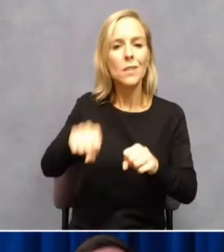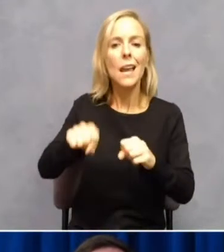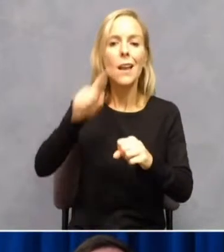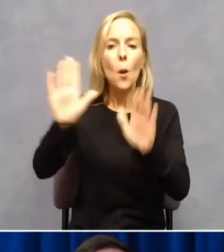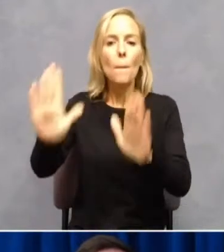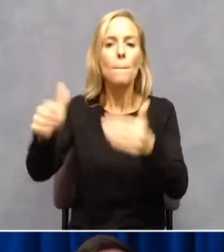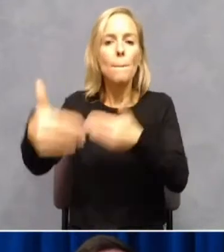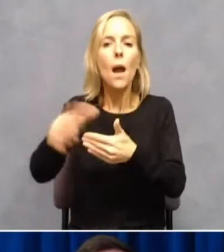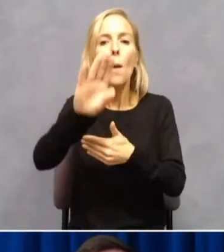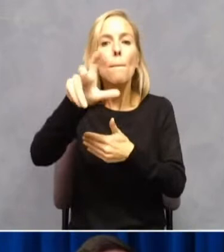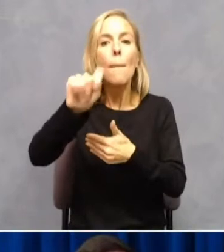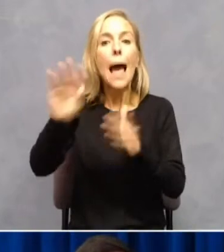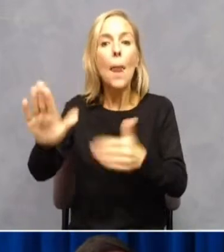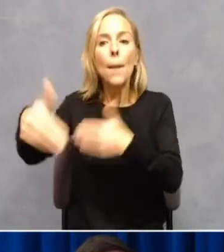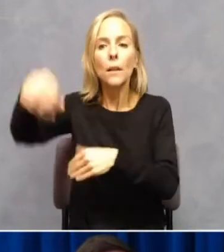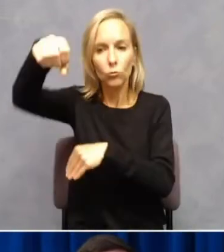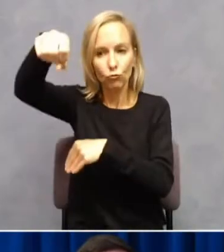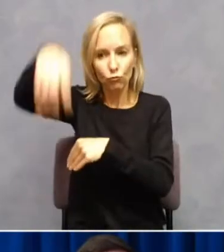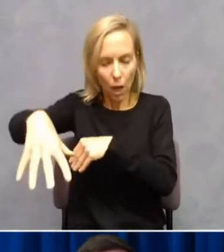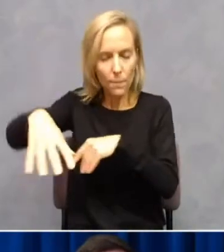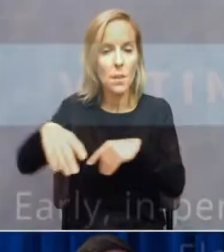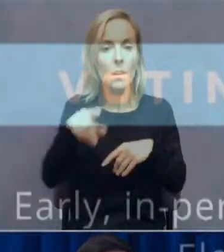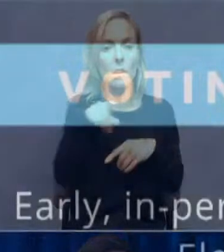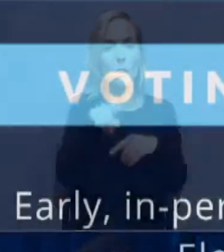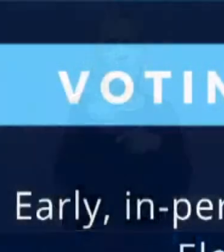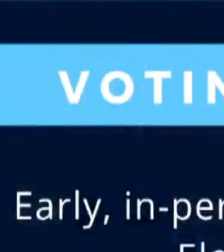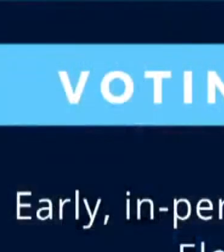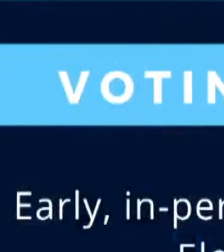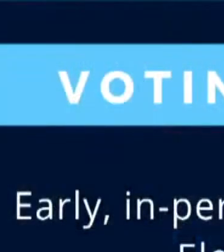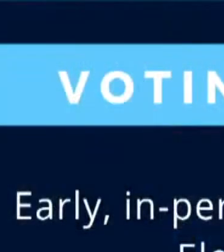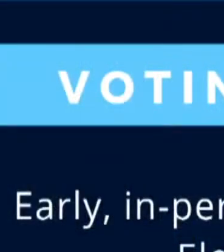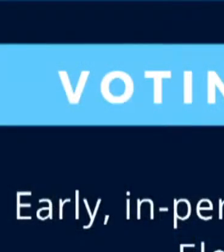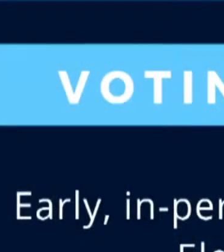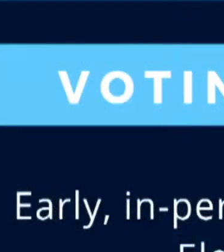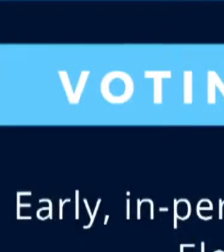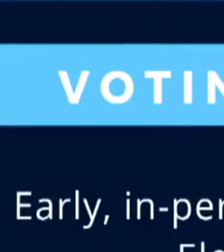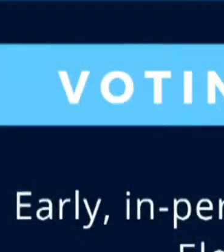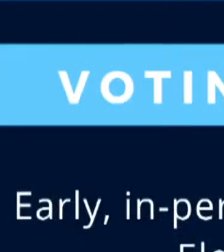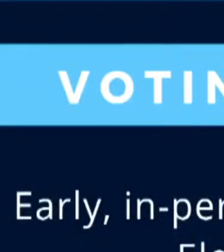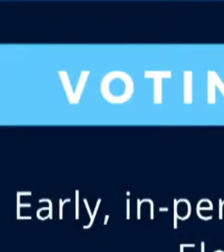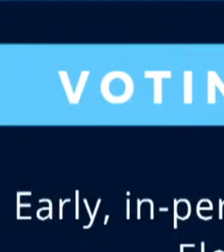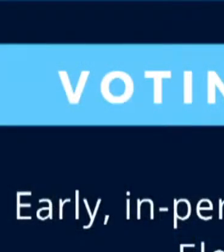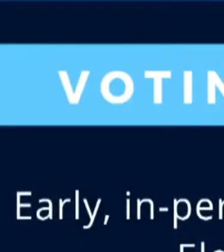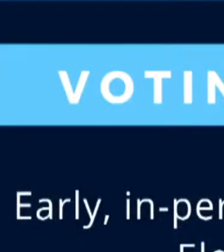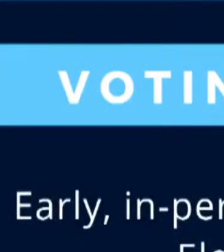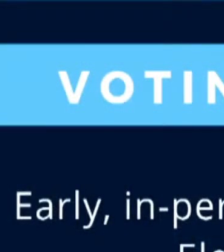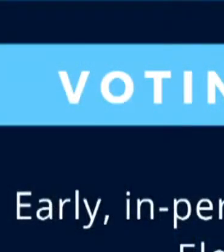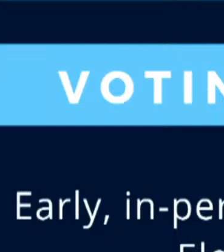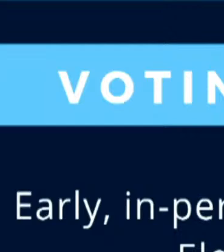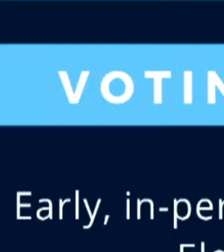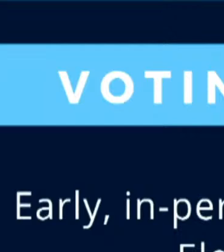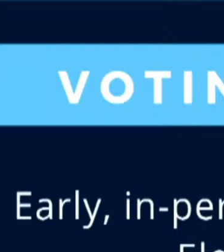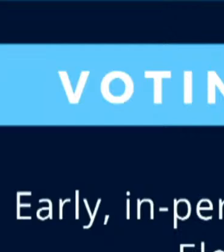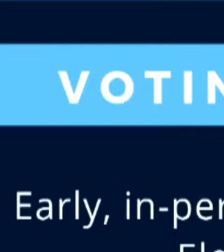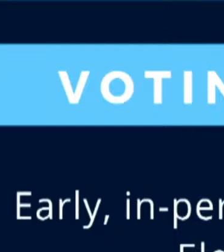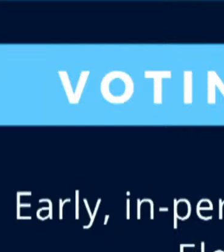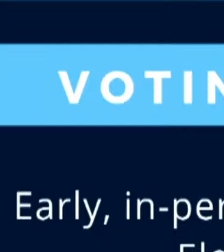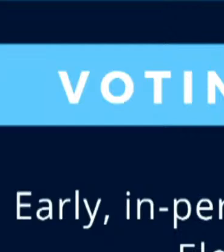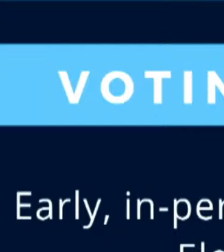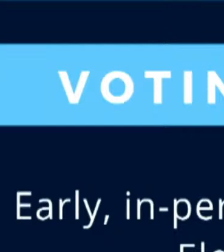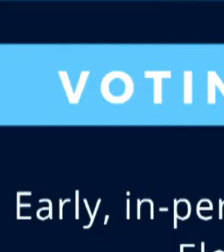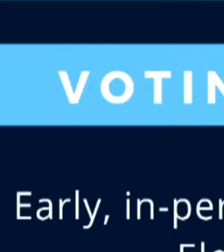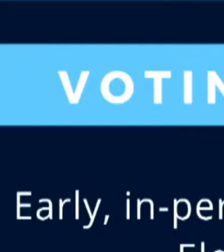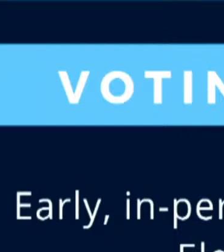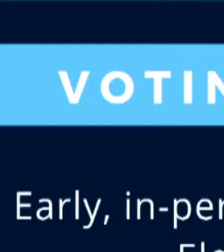online at Go Vote KY and ensure that it has been received by the clerk in your county. It is that